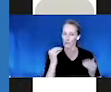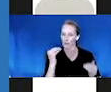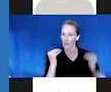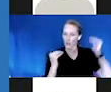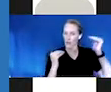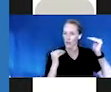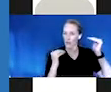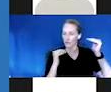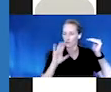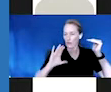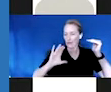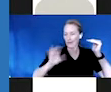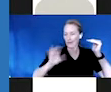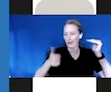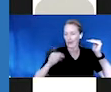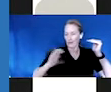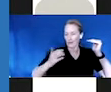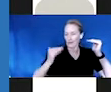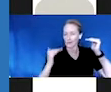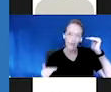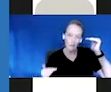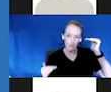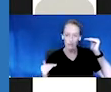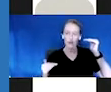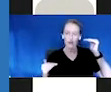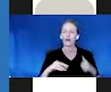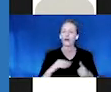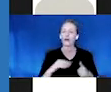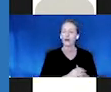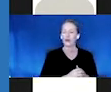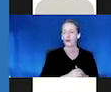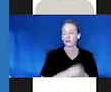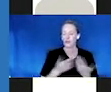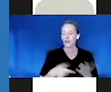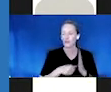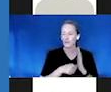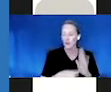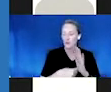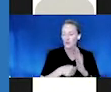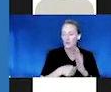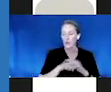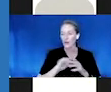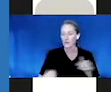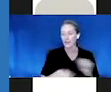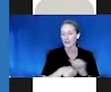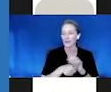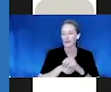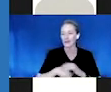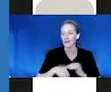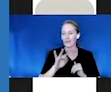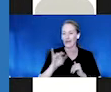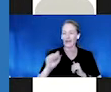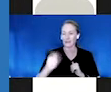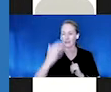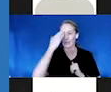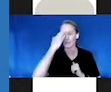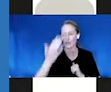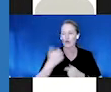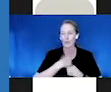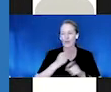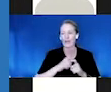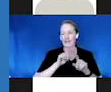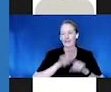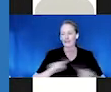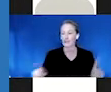personal. Caste informs some of those implicit biases that we know make a difference in who gets